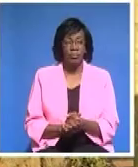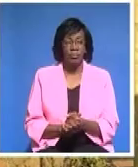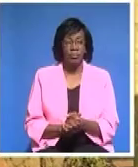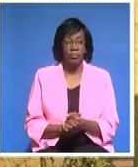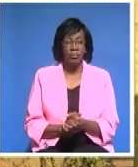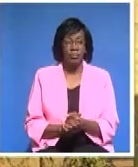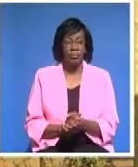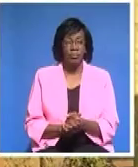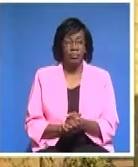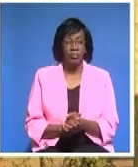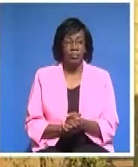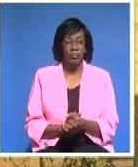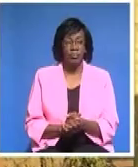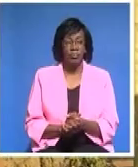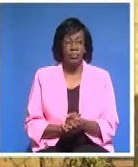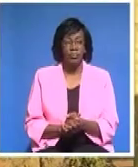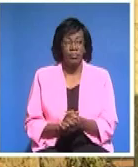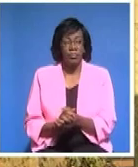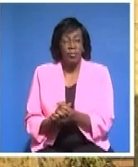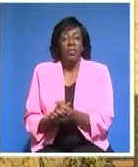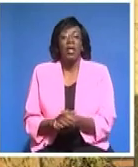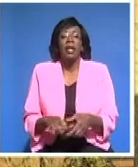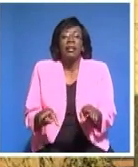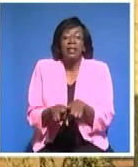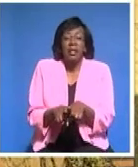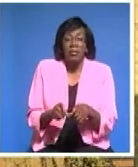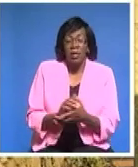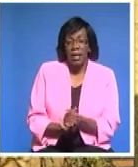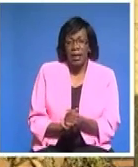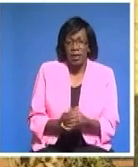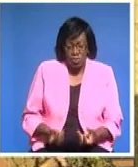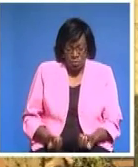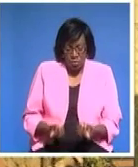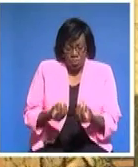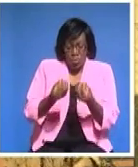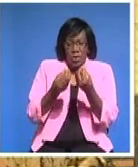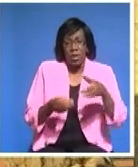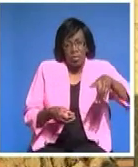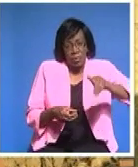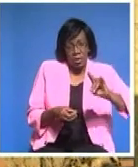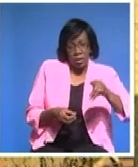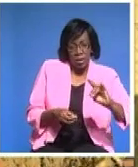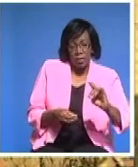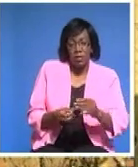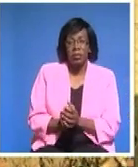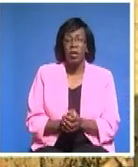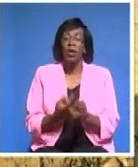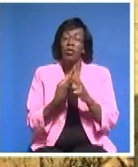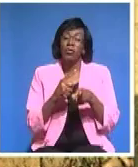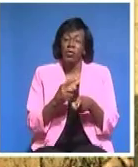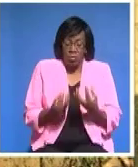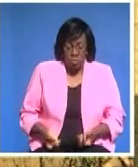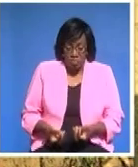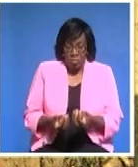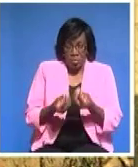from the age of 0 to 3 months will make a big difference. But I think there's sometimes a problem with us humans. We think we are the only species on the